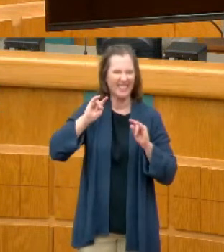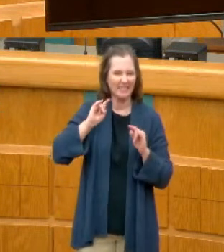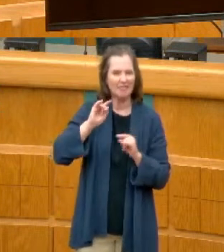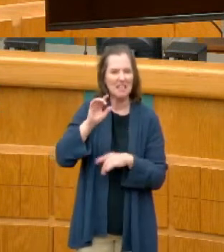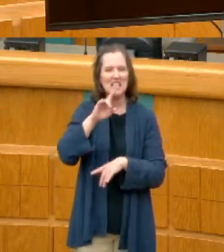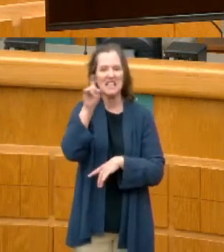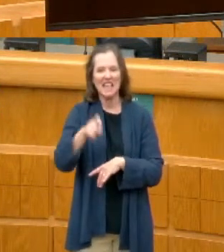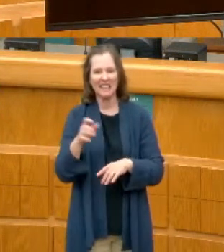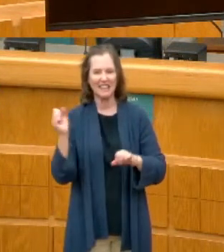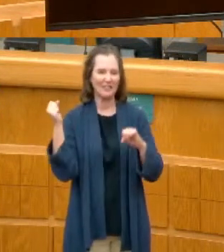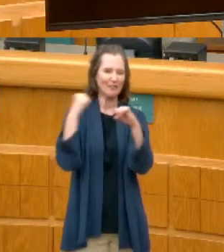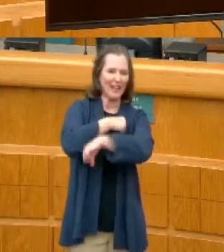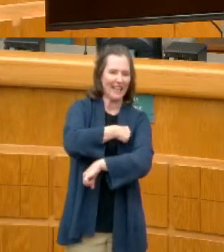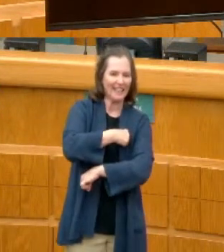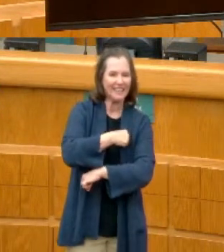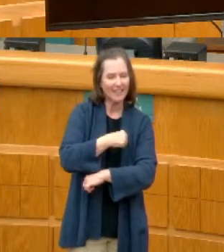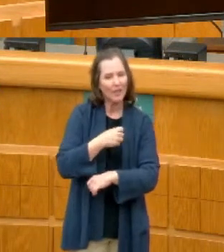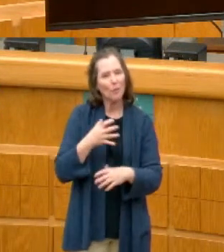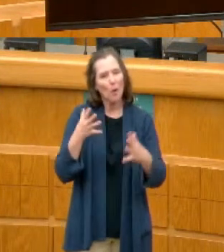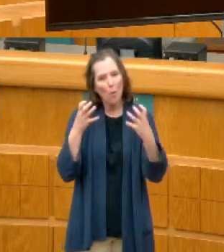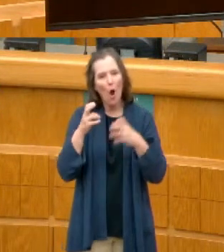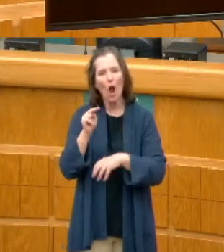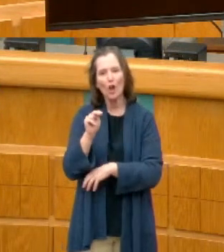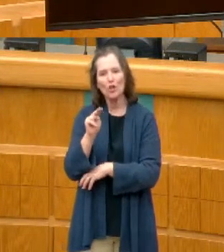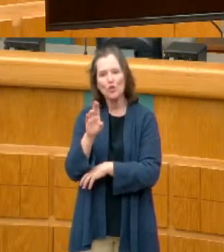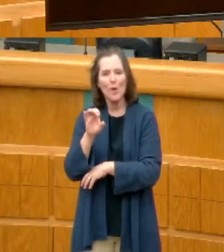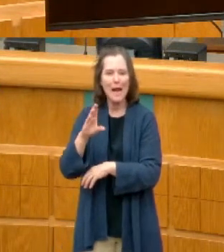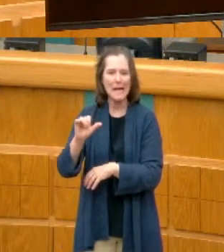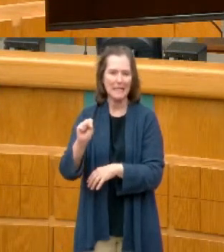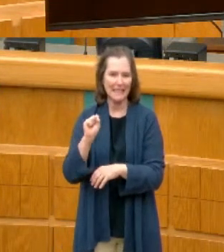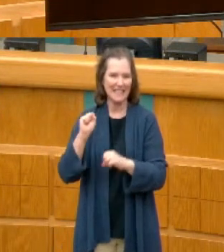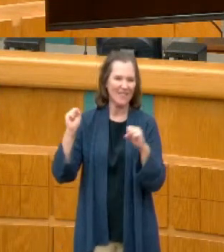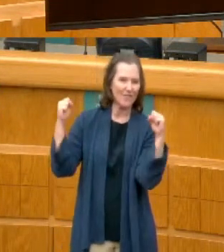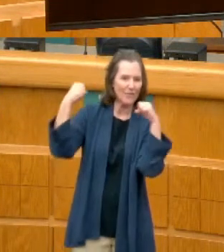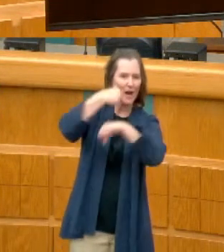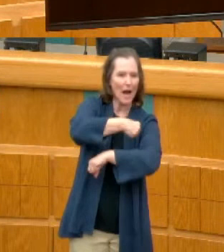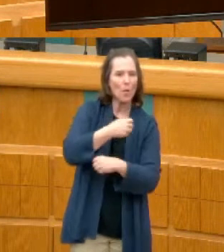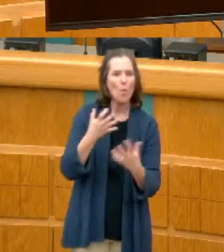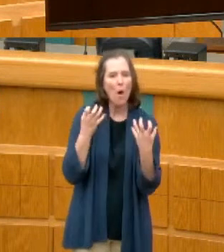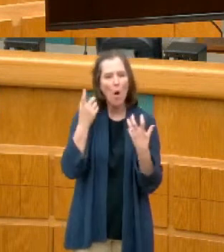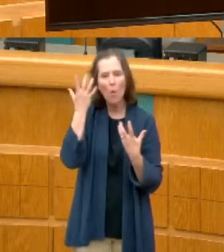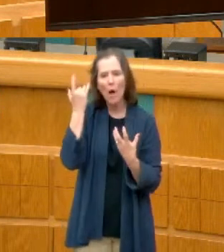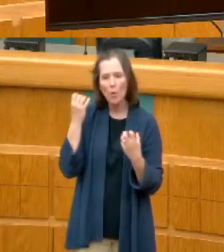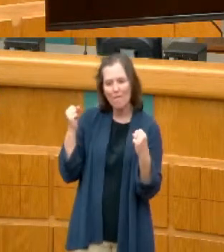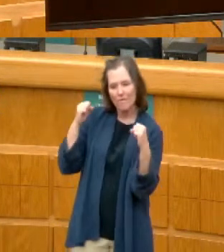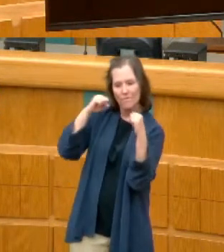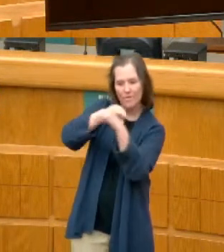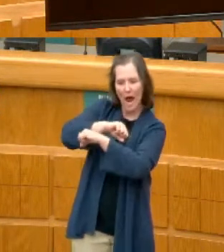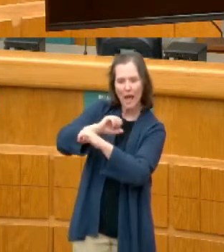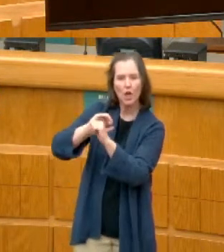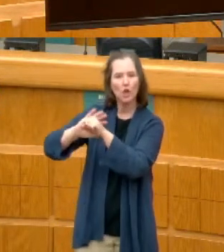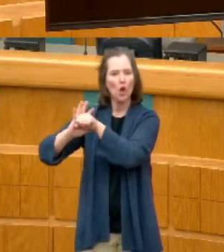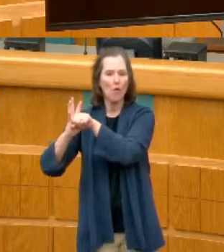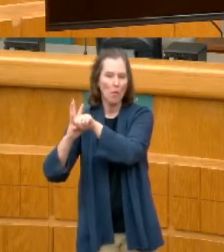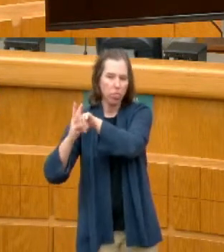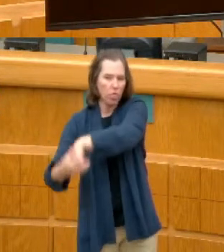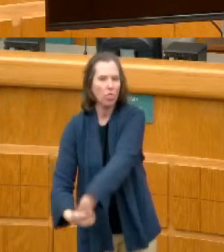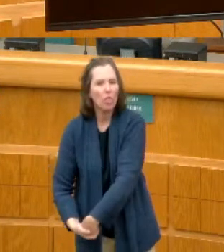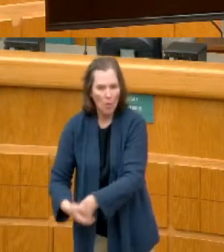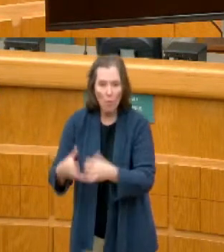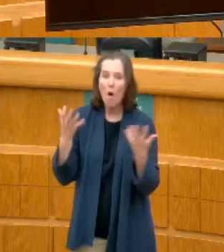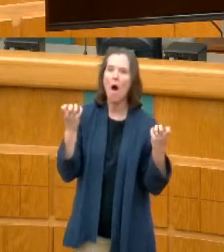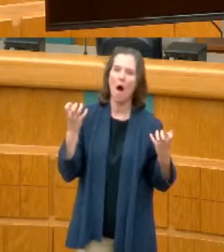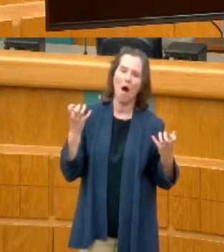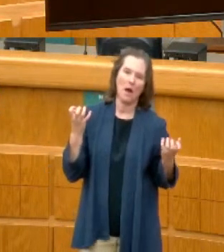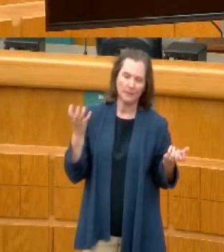think, let's fight. I like that. An Oasis fight. That could be a rallying cry. Let's fight against this disease. When you're out in a crowd, if there's only